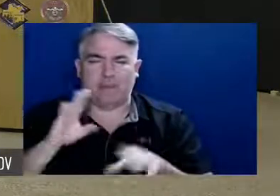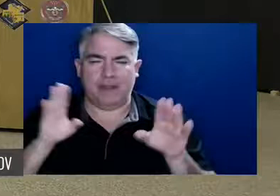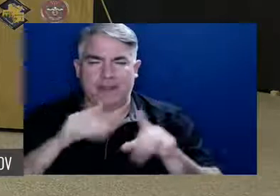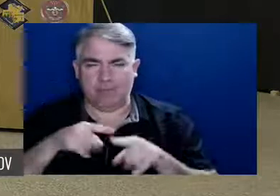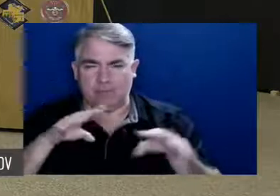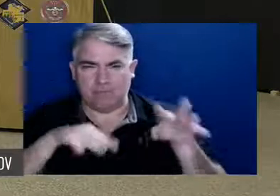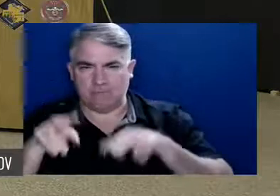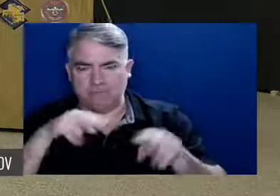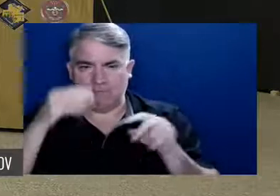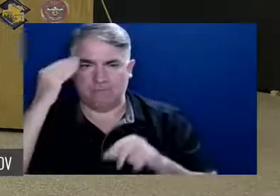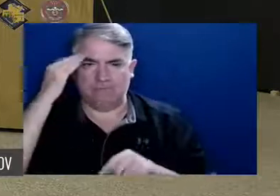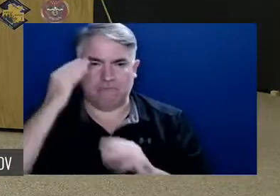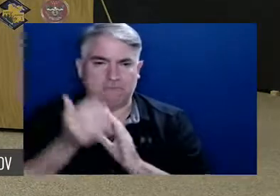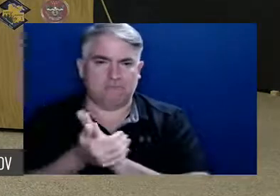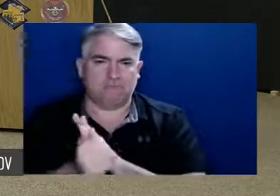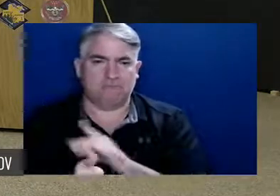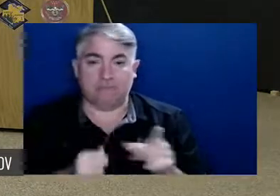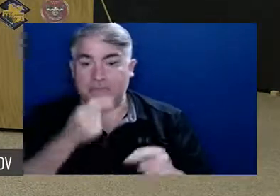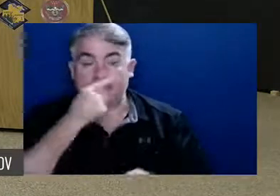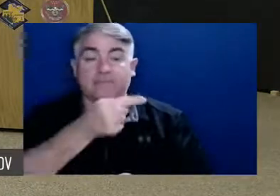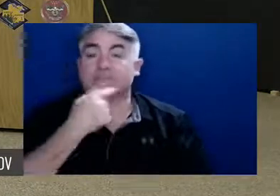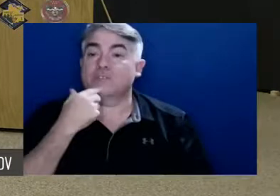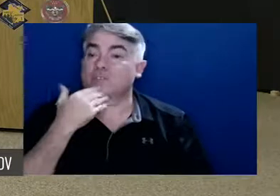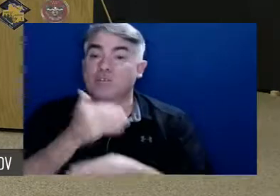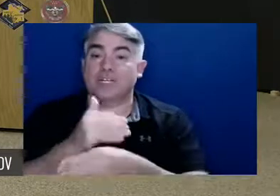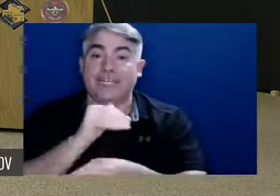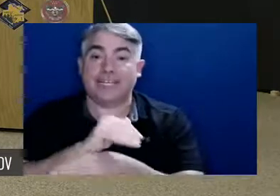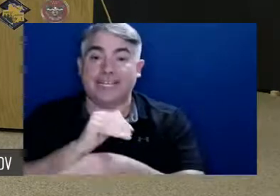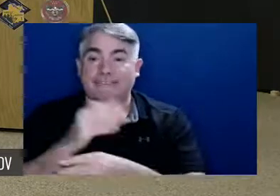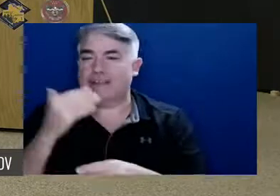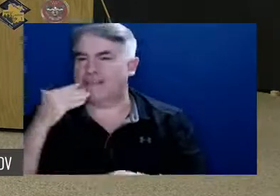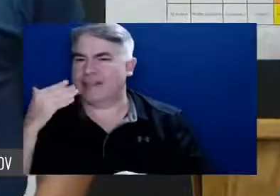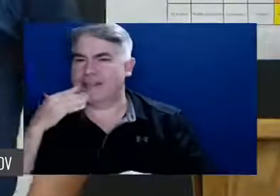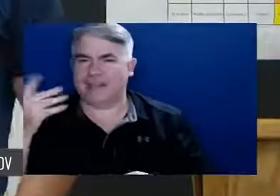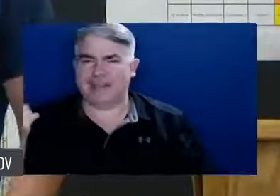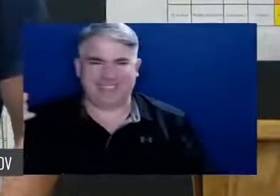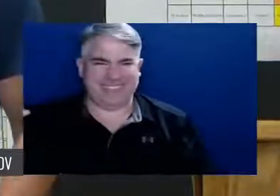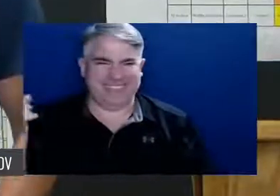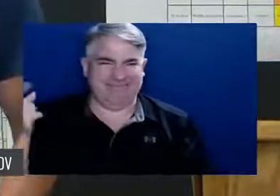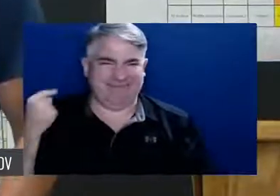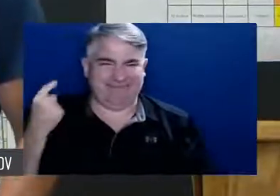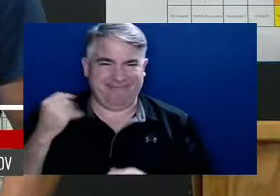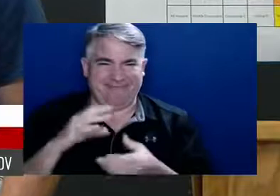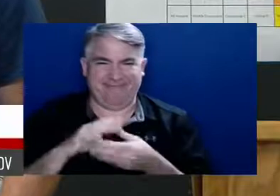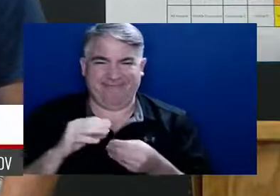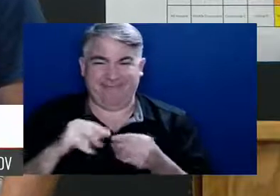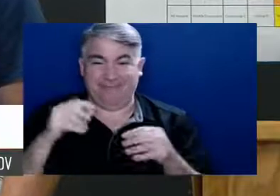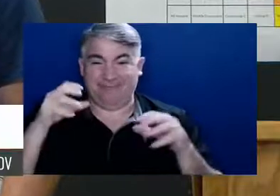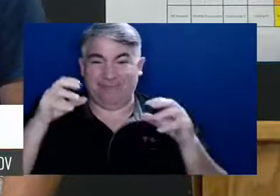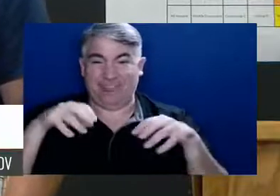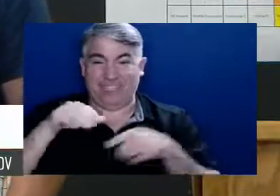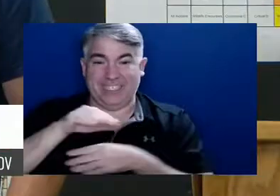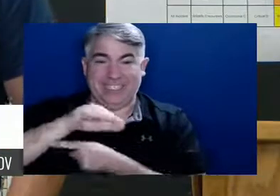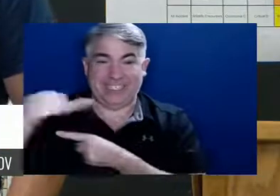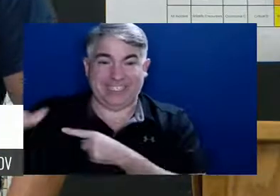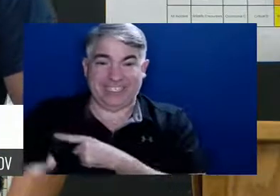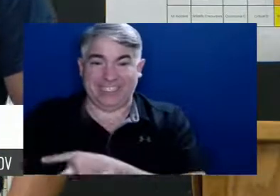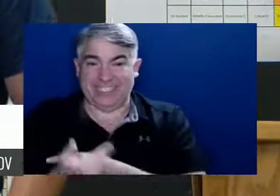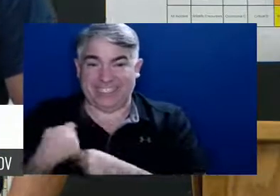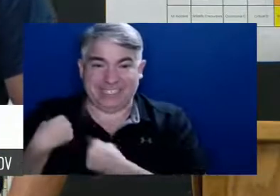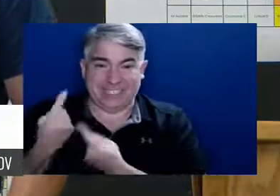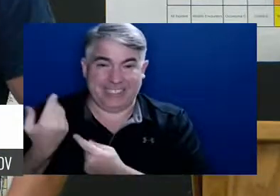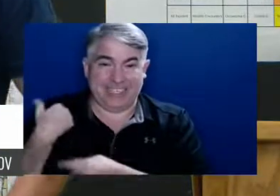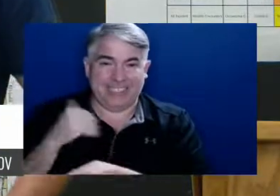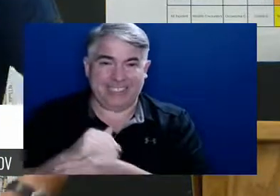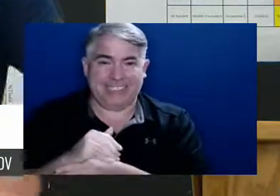All right, good evening. Thanks, Jack. So as Jack mentioned, with the rain we had overnight and kind of that long soaking rain,